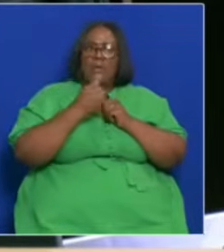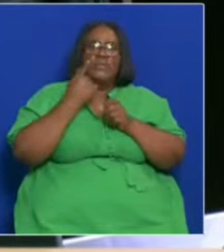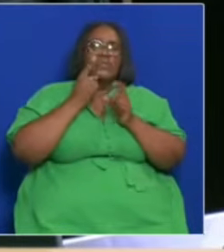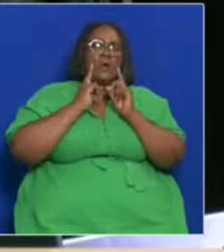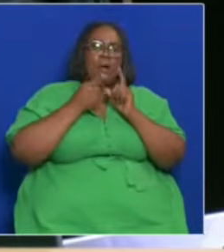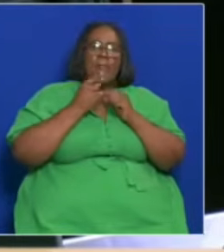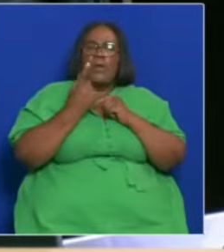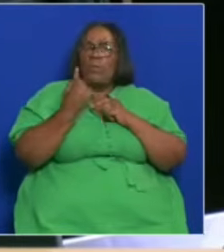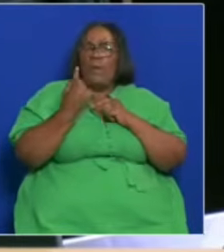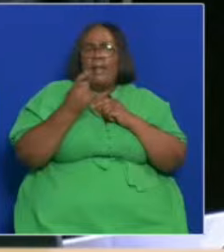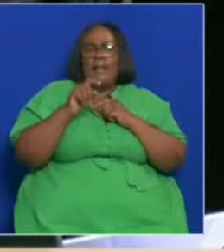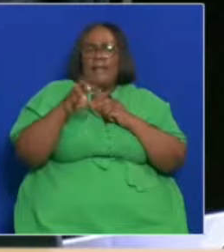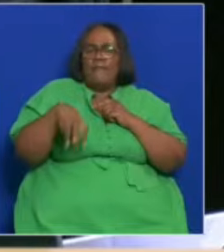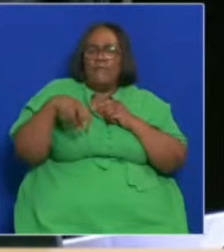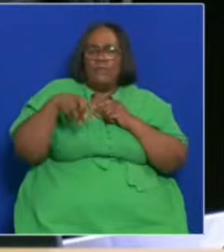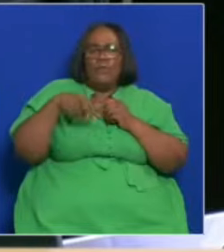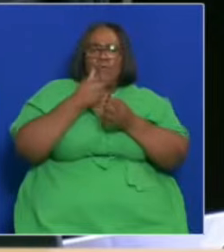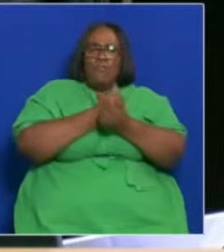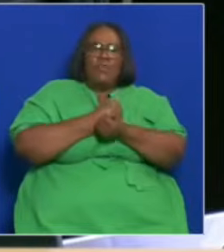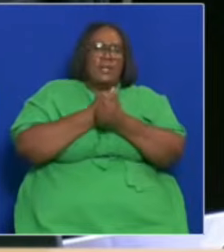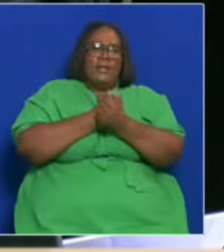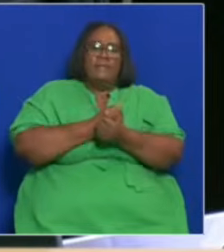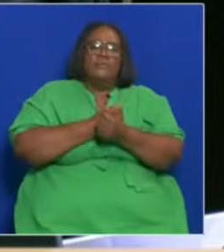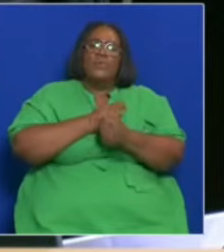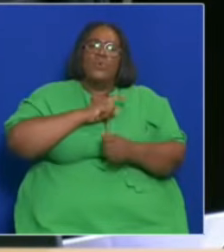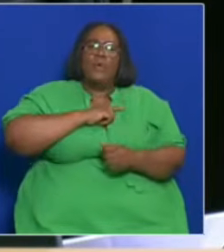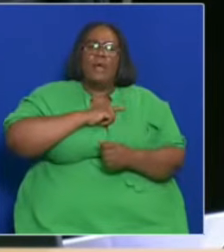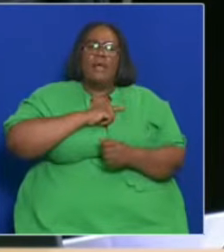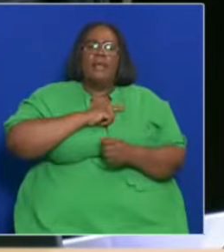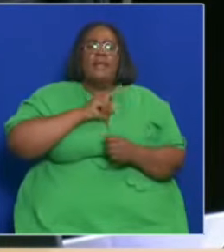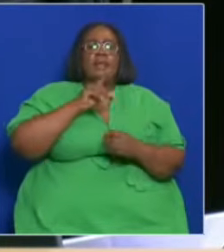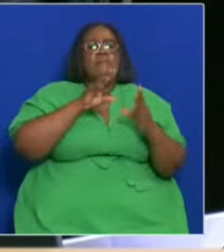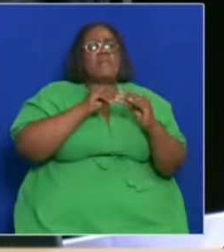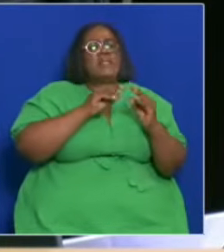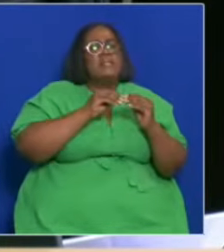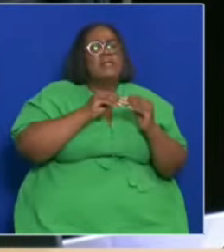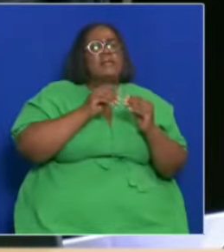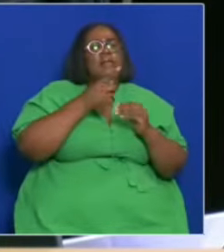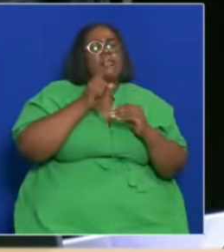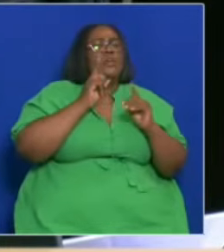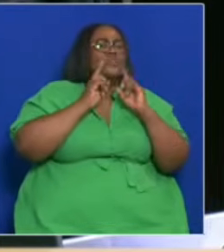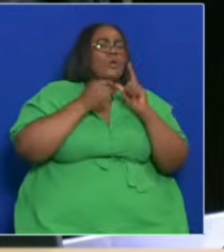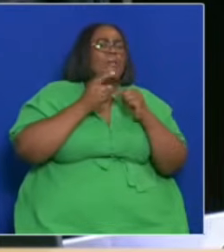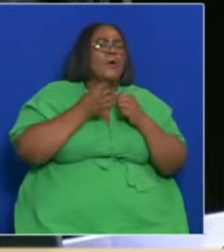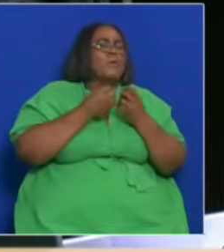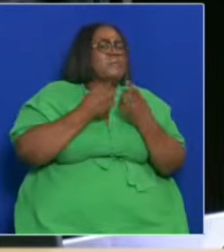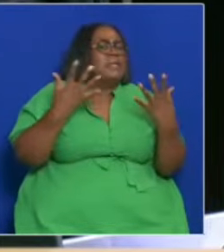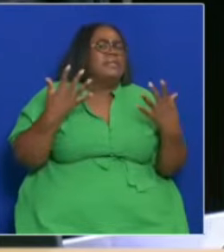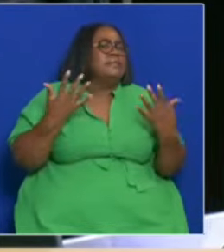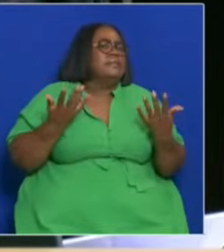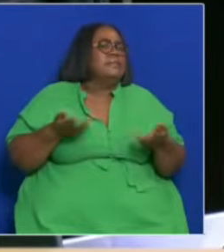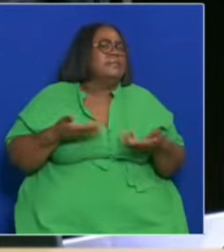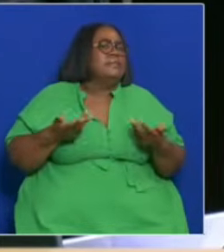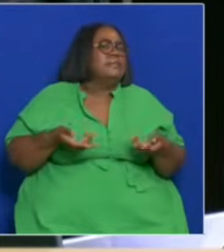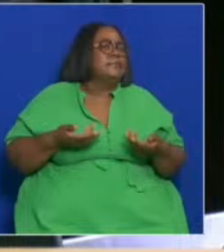could they at the presentation have spoken about many forklifts? I'm inclined not to believe that